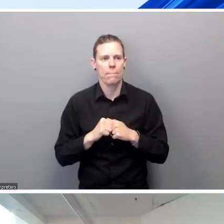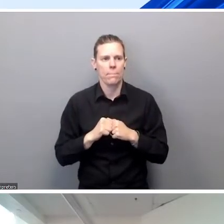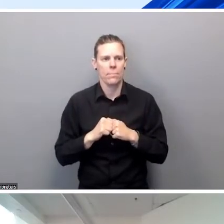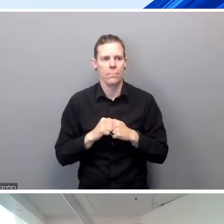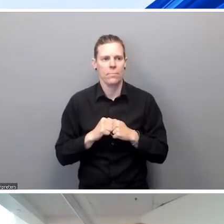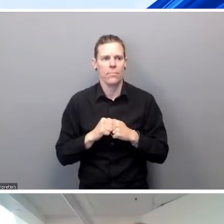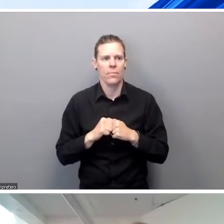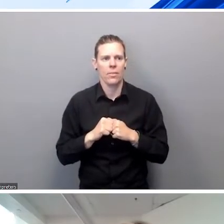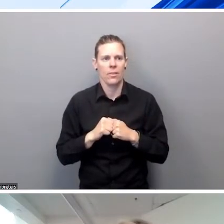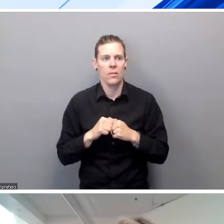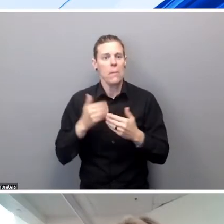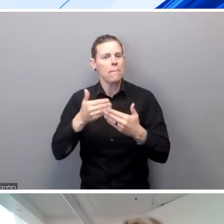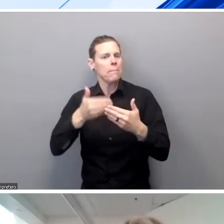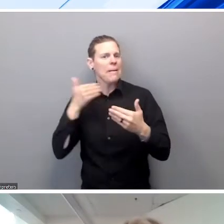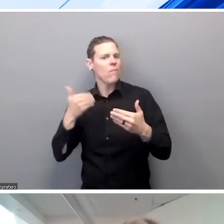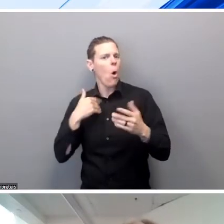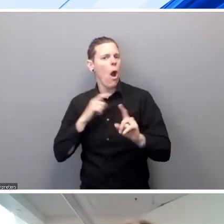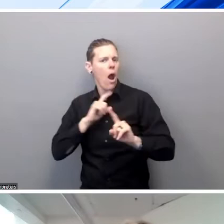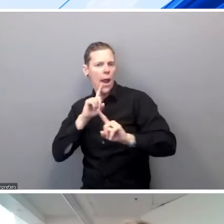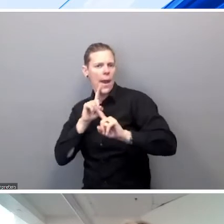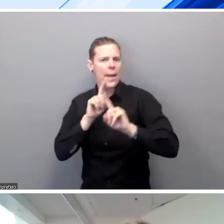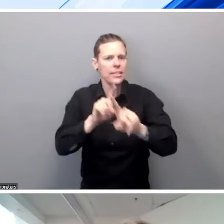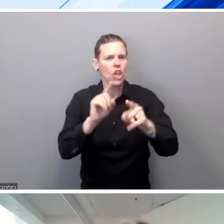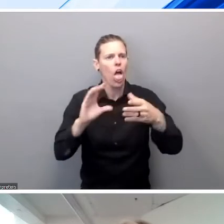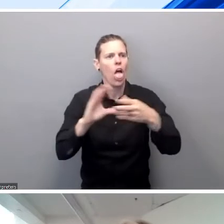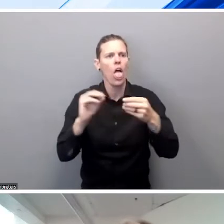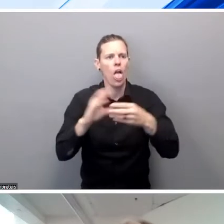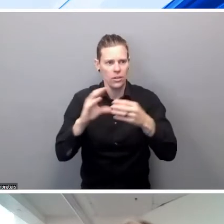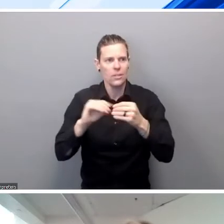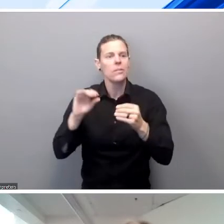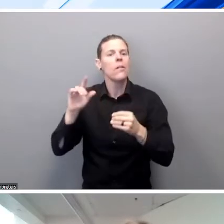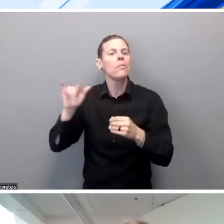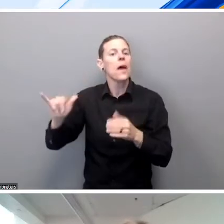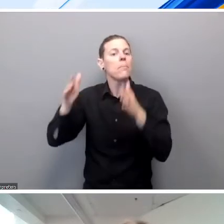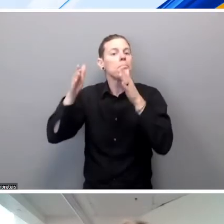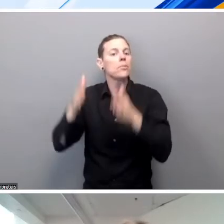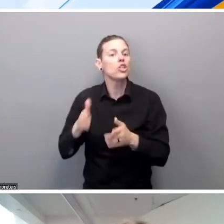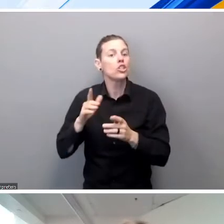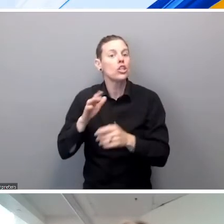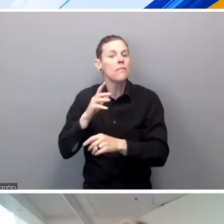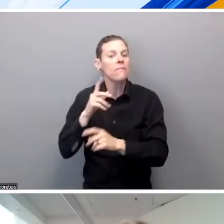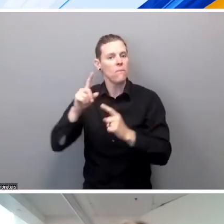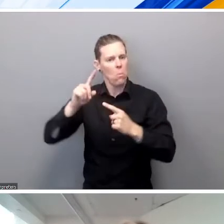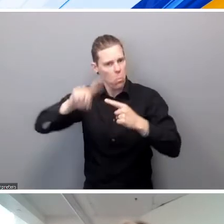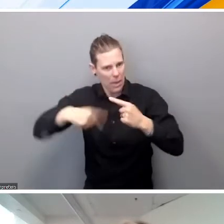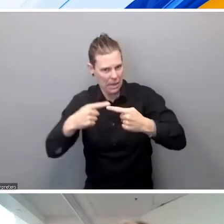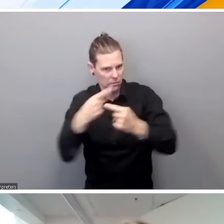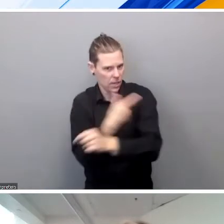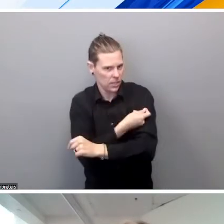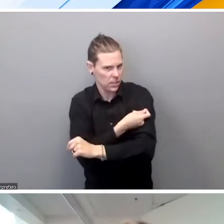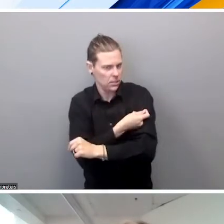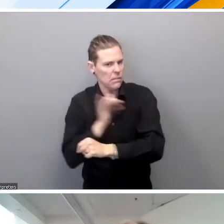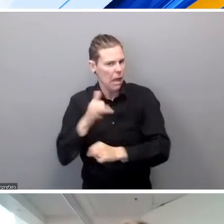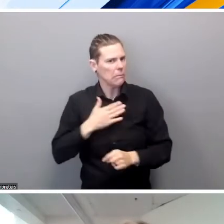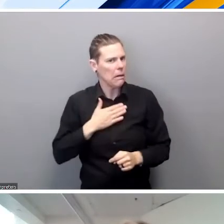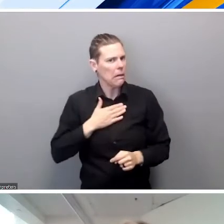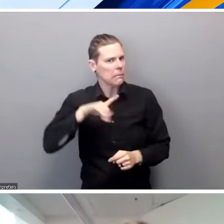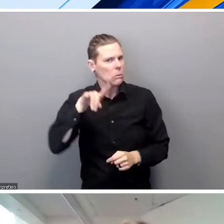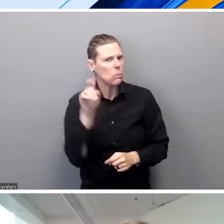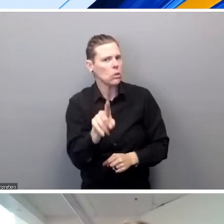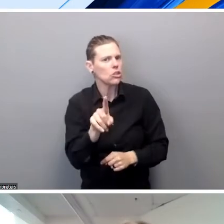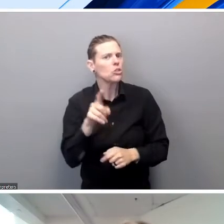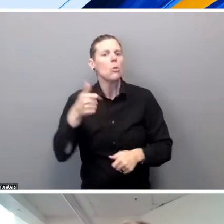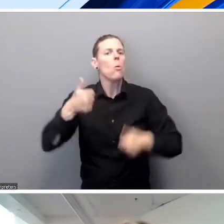I want to know when that person got their first shot and their second shot, what vaccine they got.